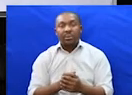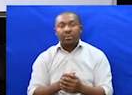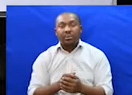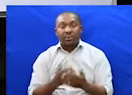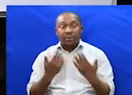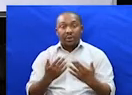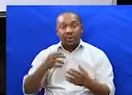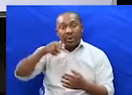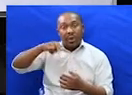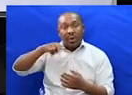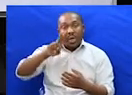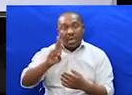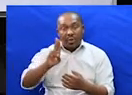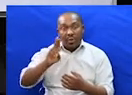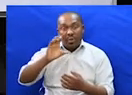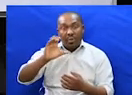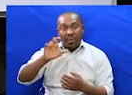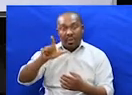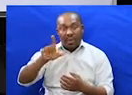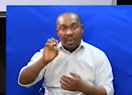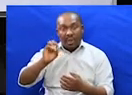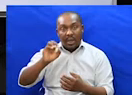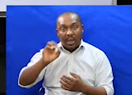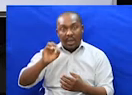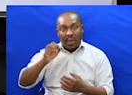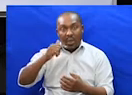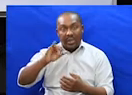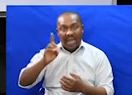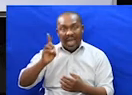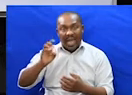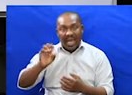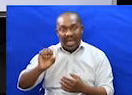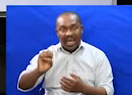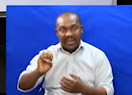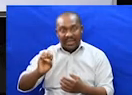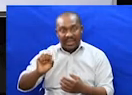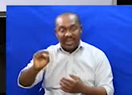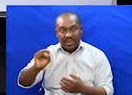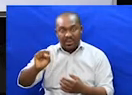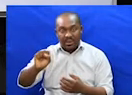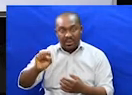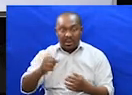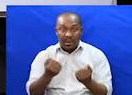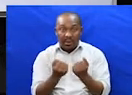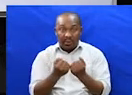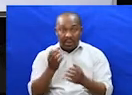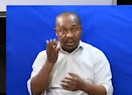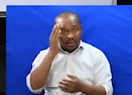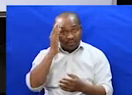Nucleotides. So to make this lesson very easy for you to understand, my dear